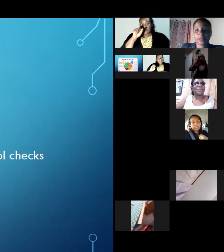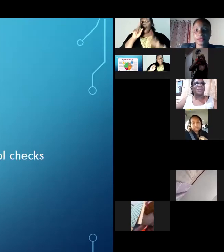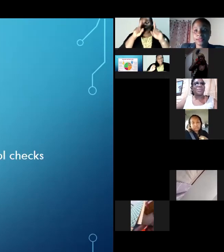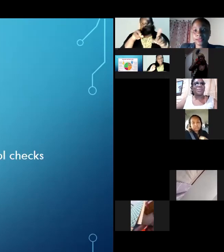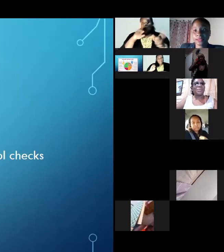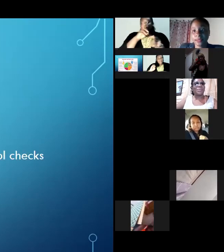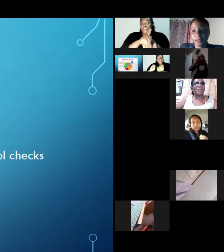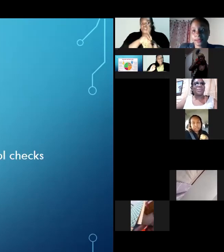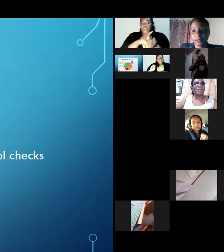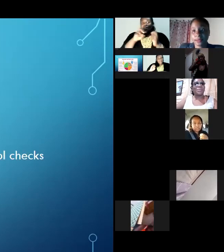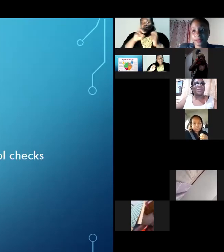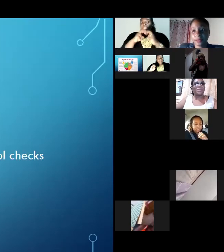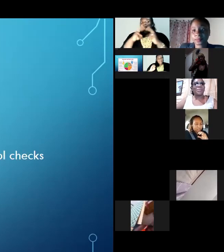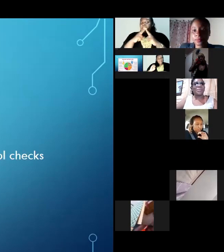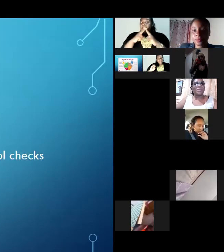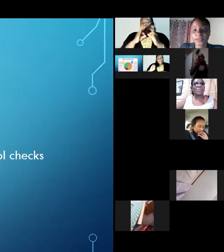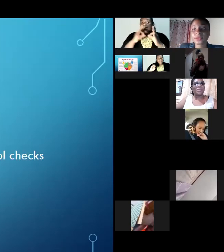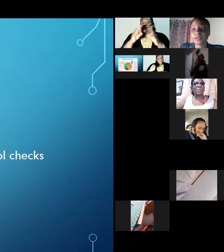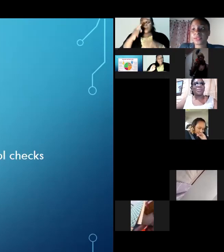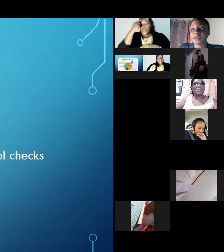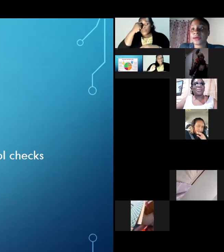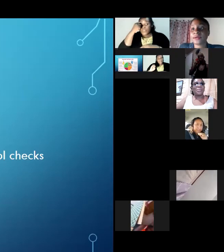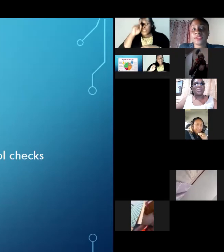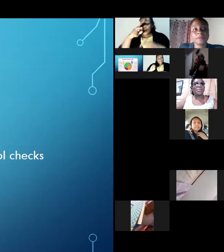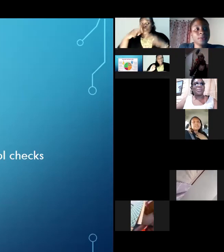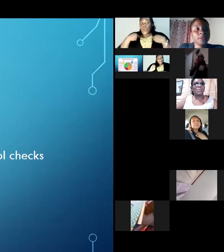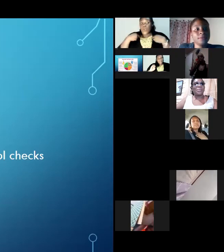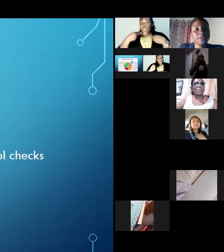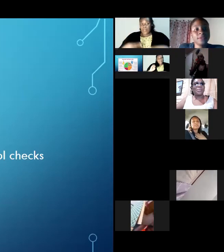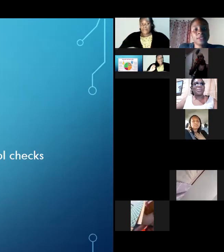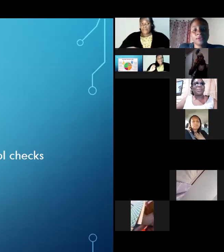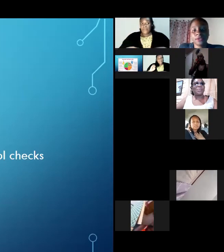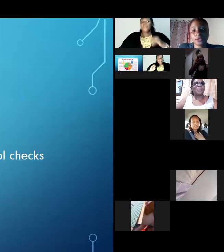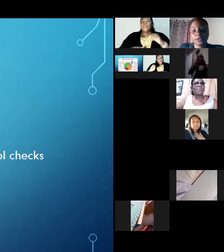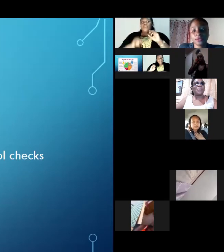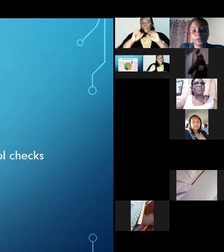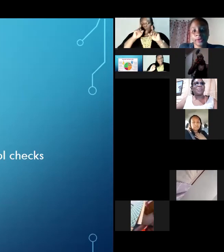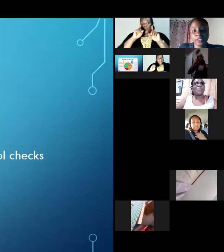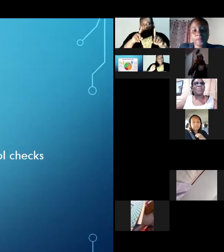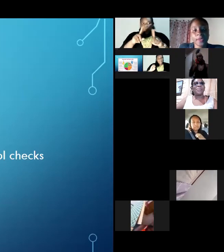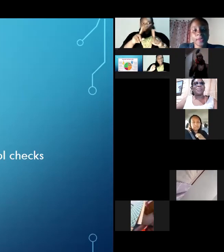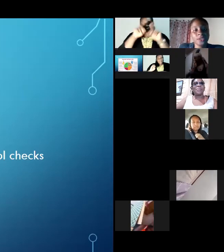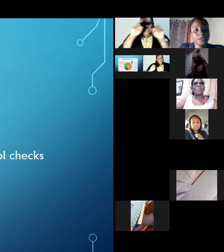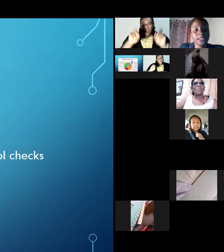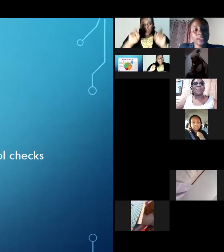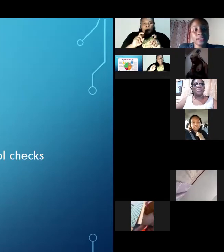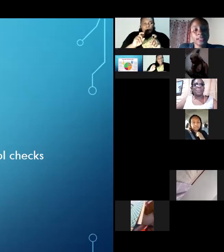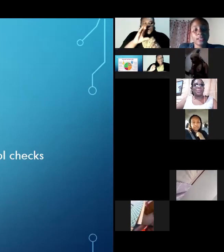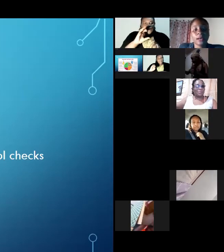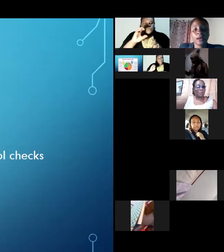this slide, these are things healthy people can visit their doctor for, especially